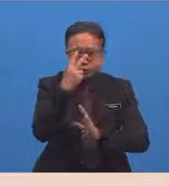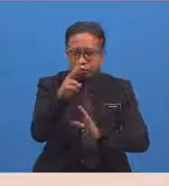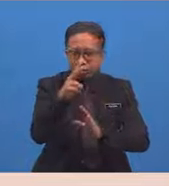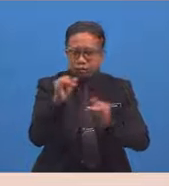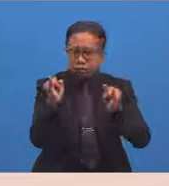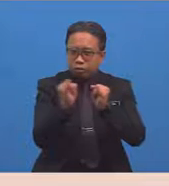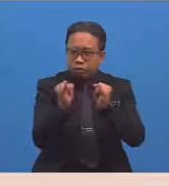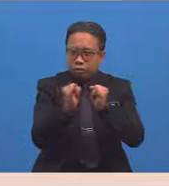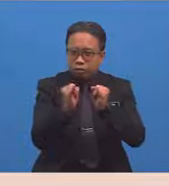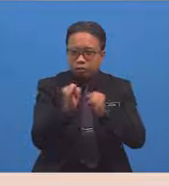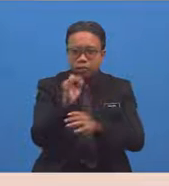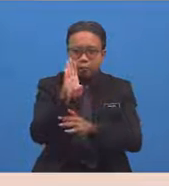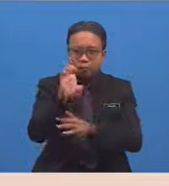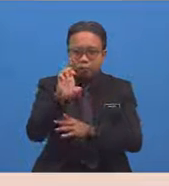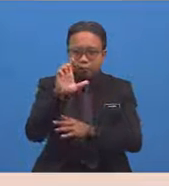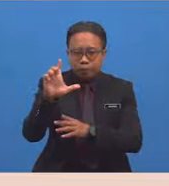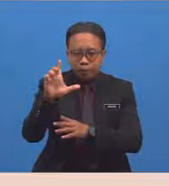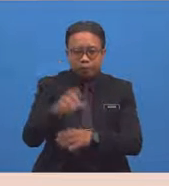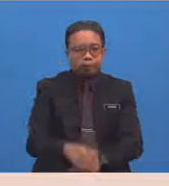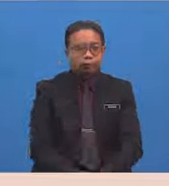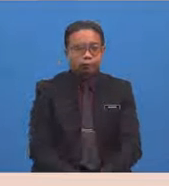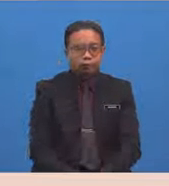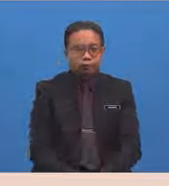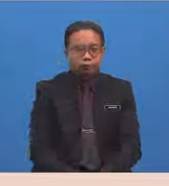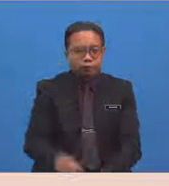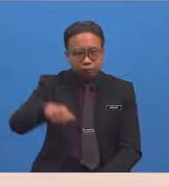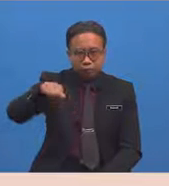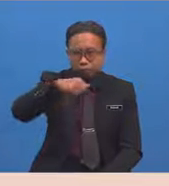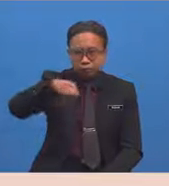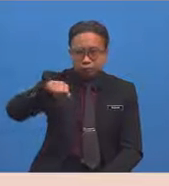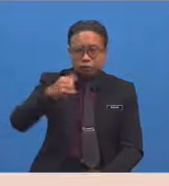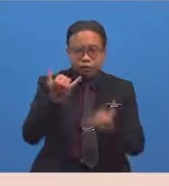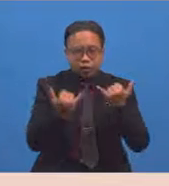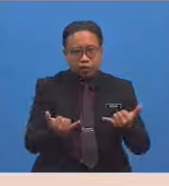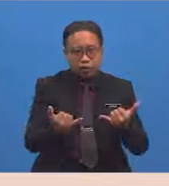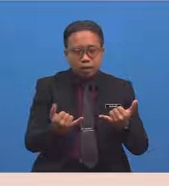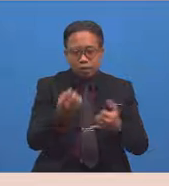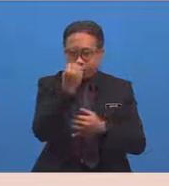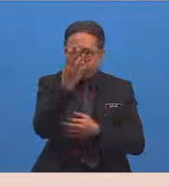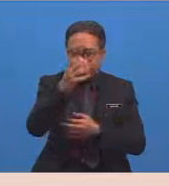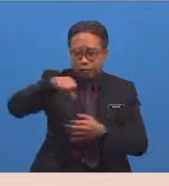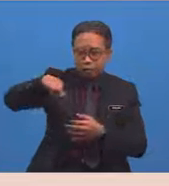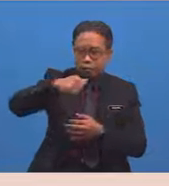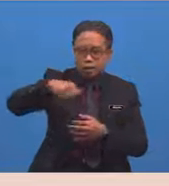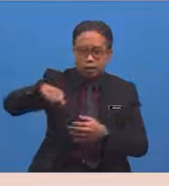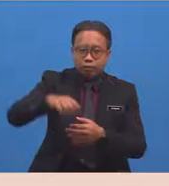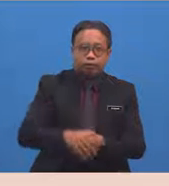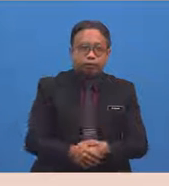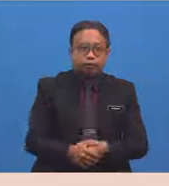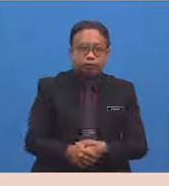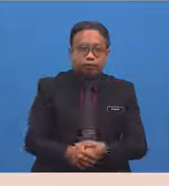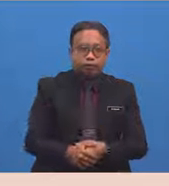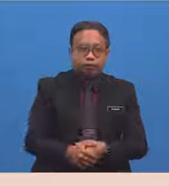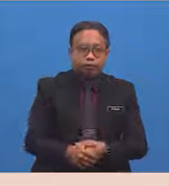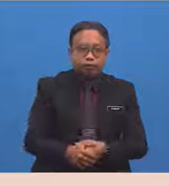tiny cute little bell. Yes, now we are going to talk about the bell. The bell is alone